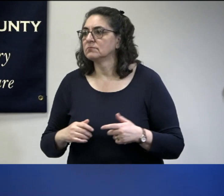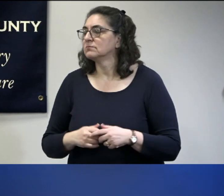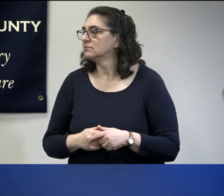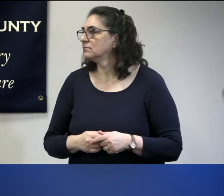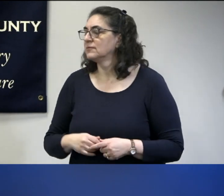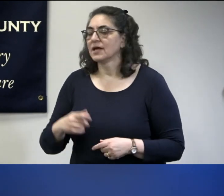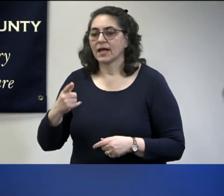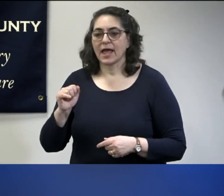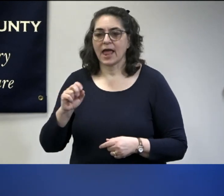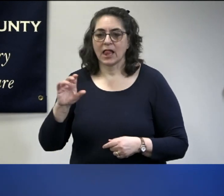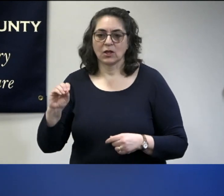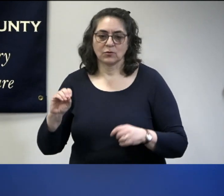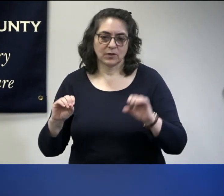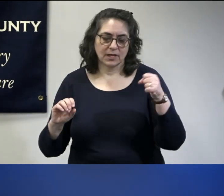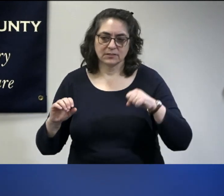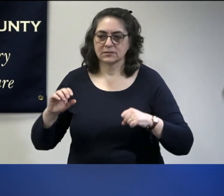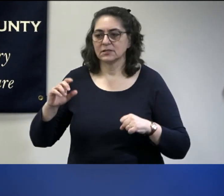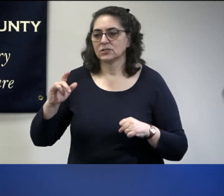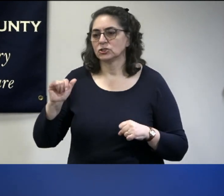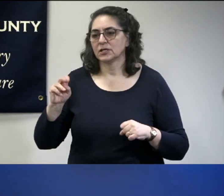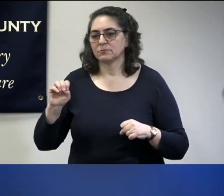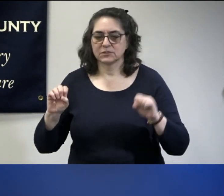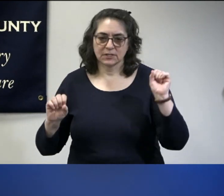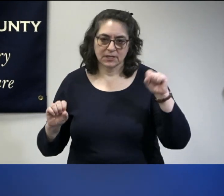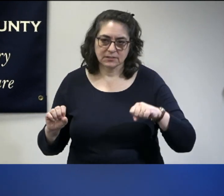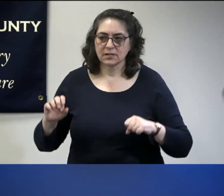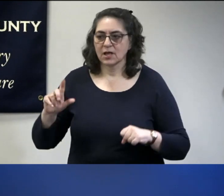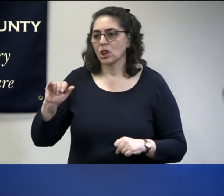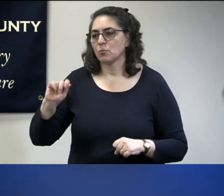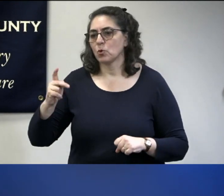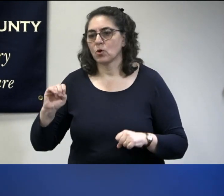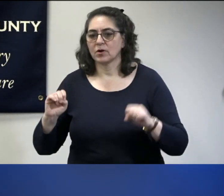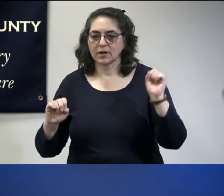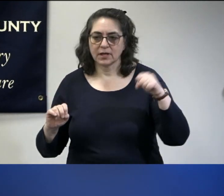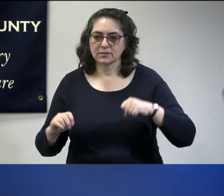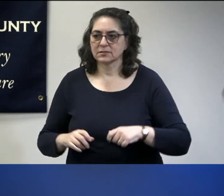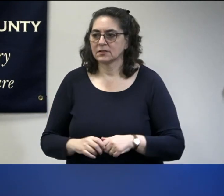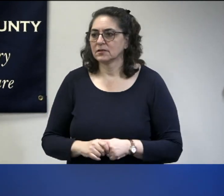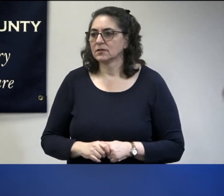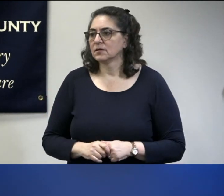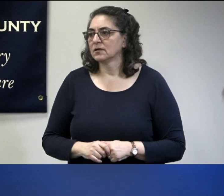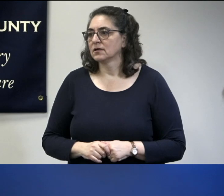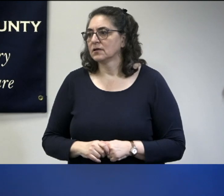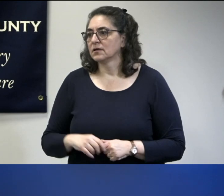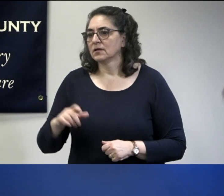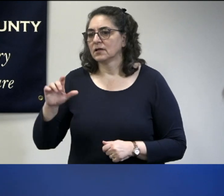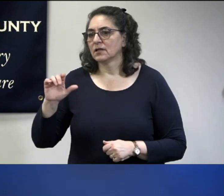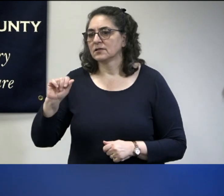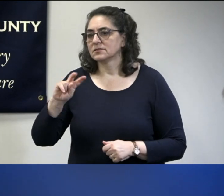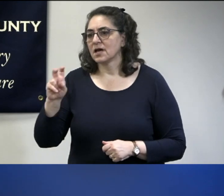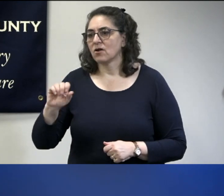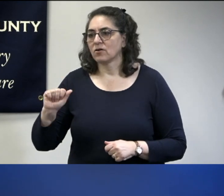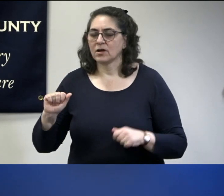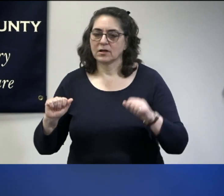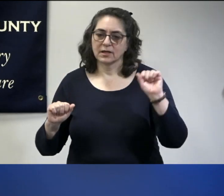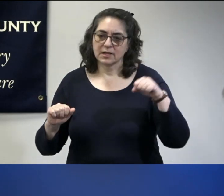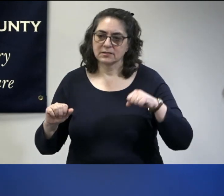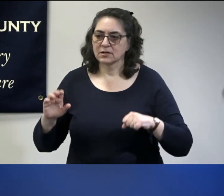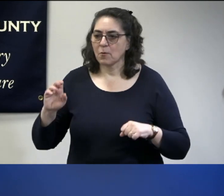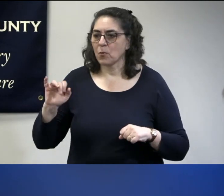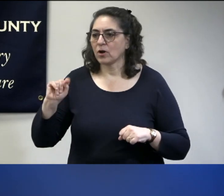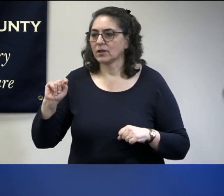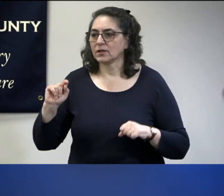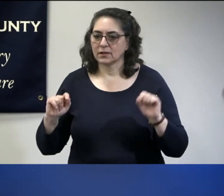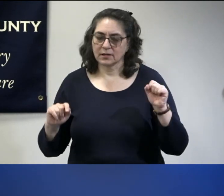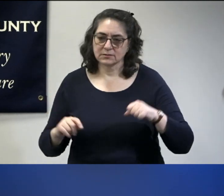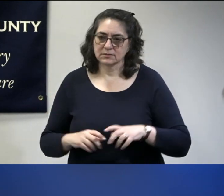Gallo? Yes. James? Here. Lepore? Here. Deputy Director Lazara? Yes. Director Bartlett?